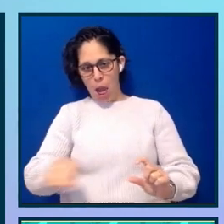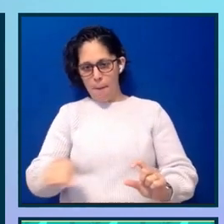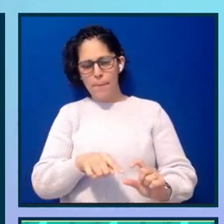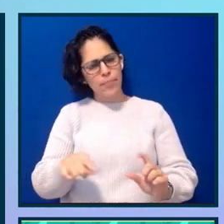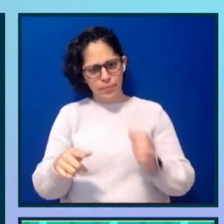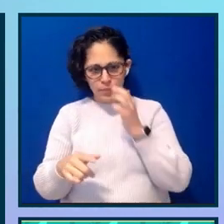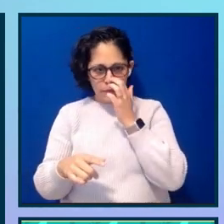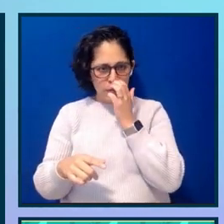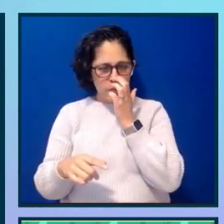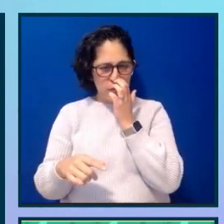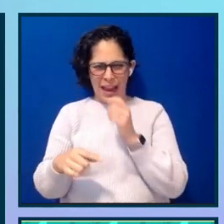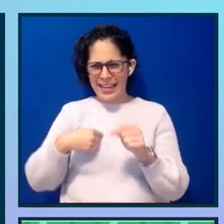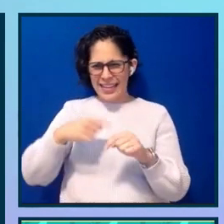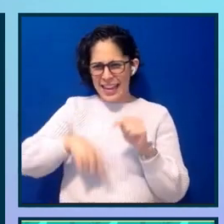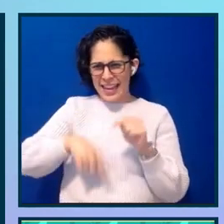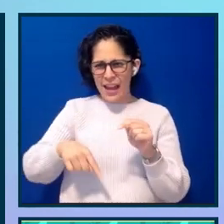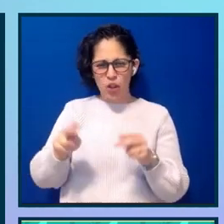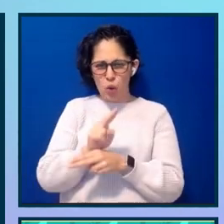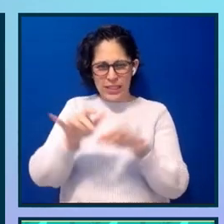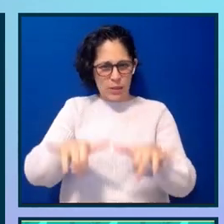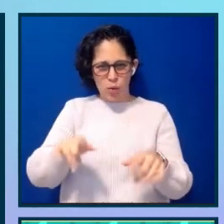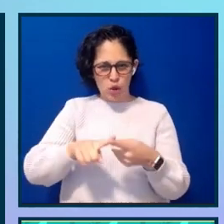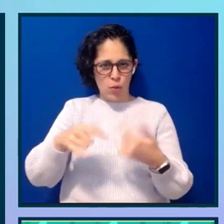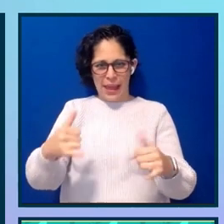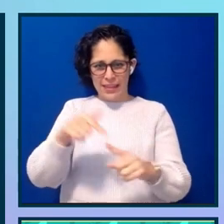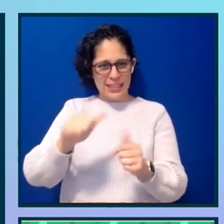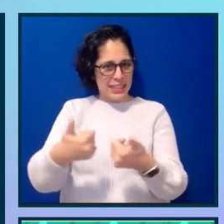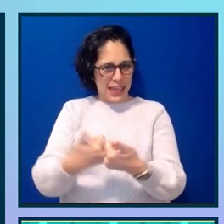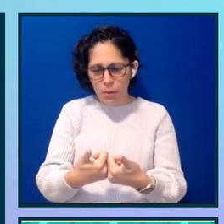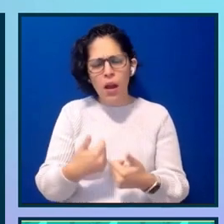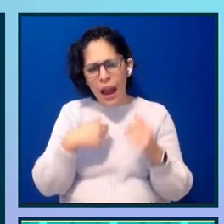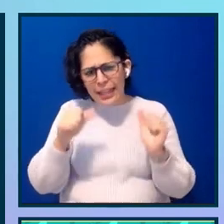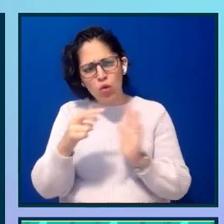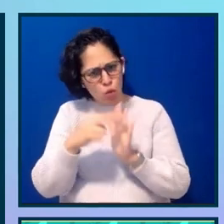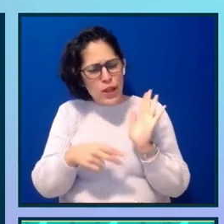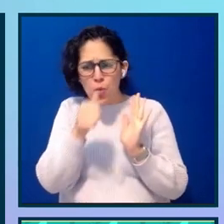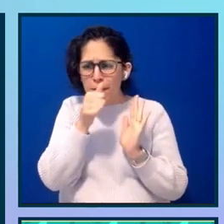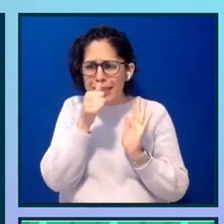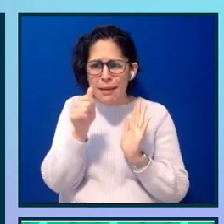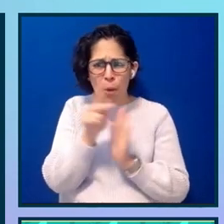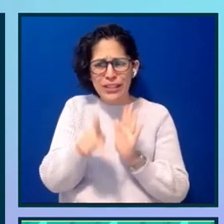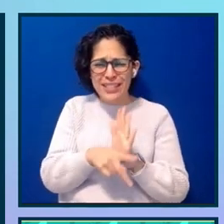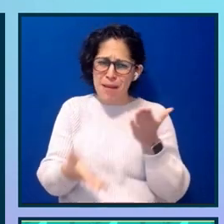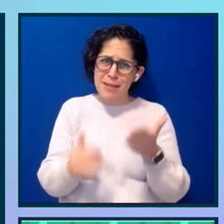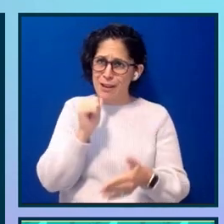that I can't play this game with a keyboard. Like I can't get to it. I can read the privacy policy. I don't know how much fun that will be,